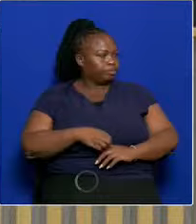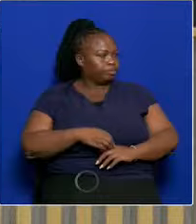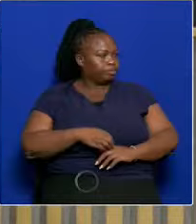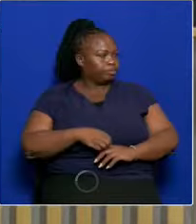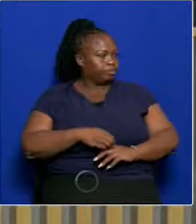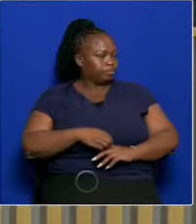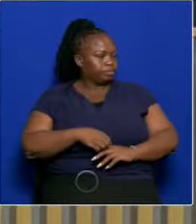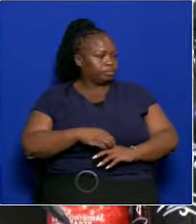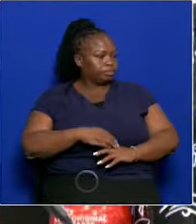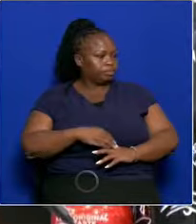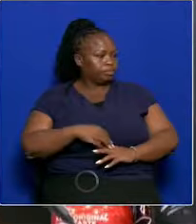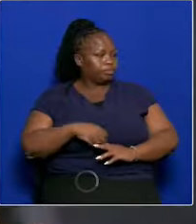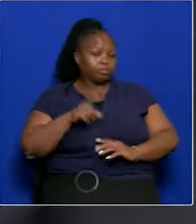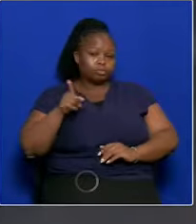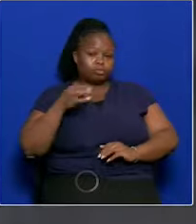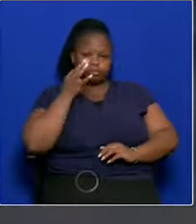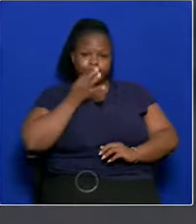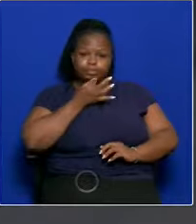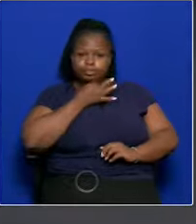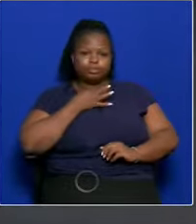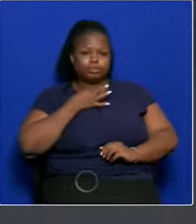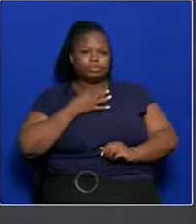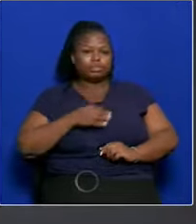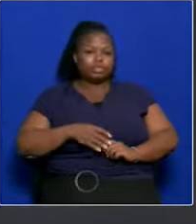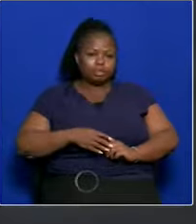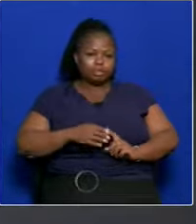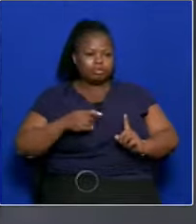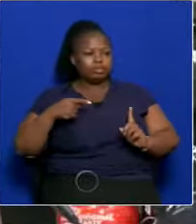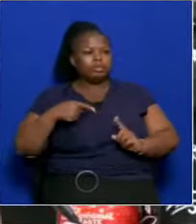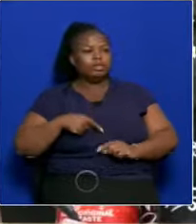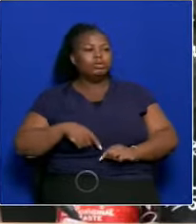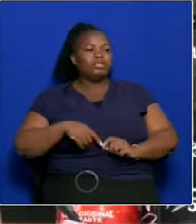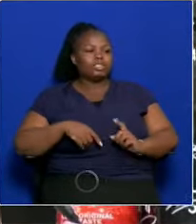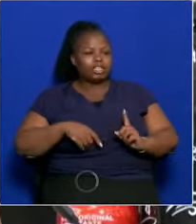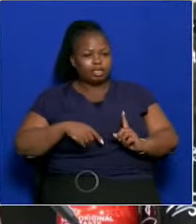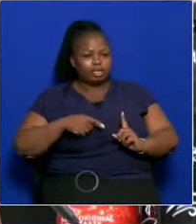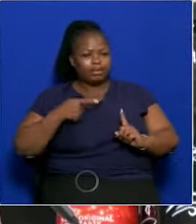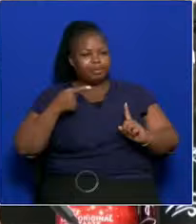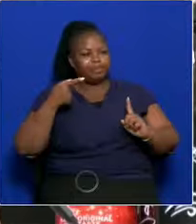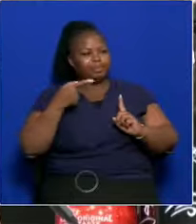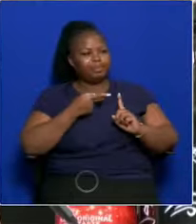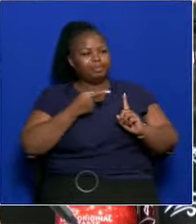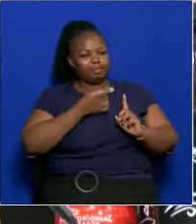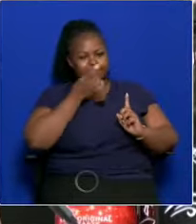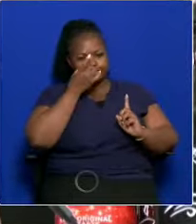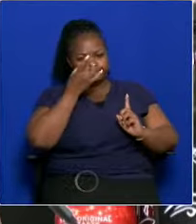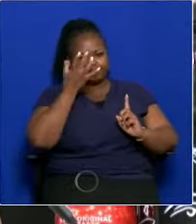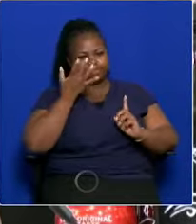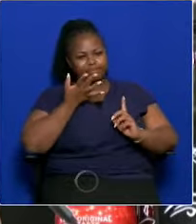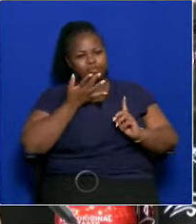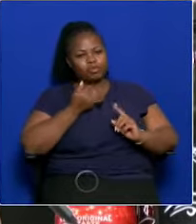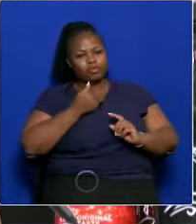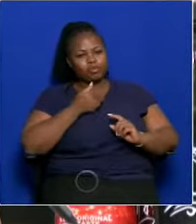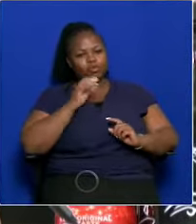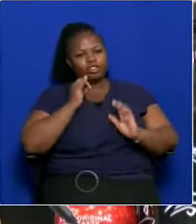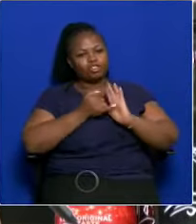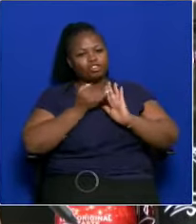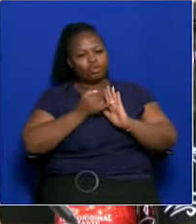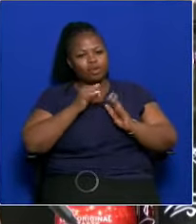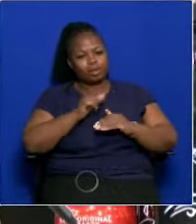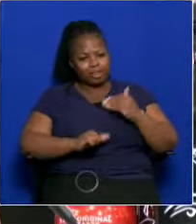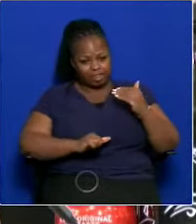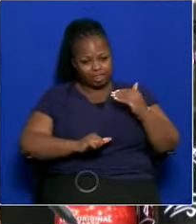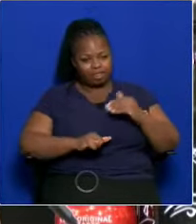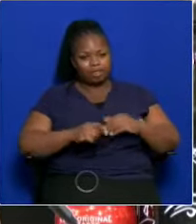you indicated that this person told you sometime in January. That's correct. You also indicated before the